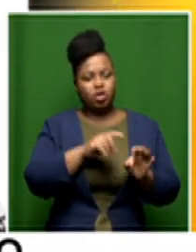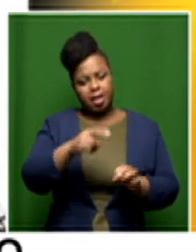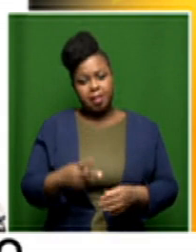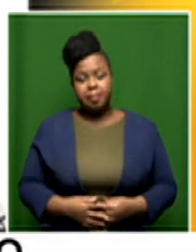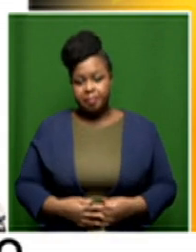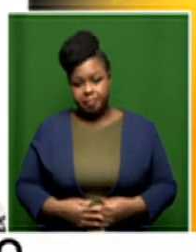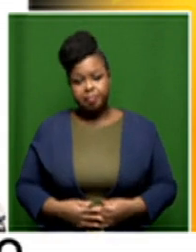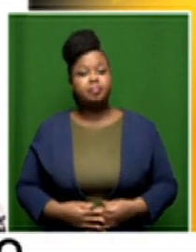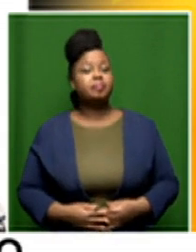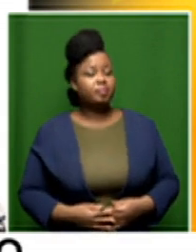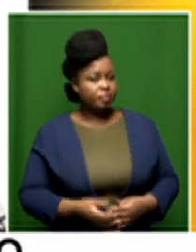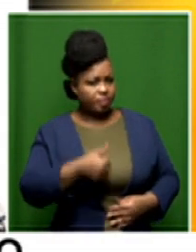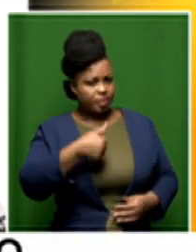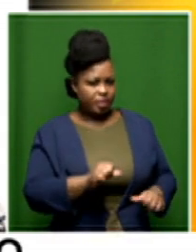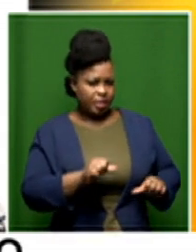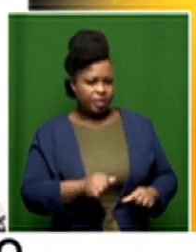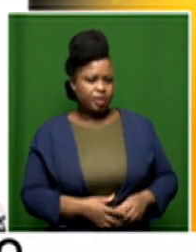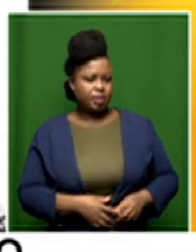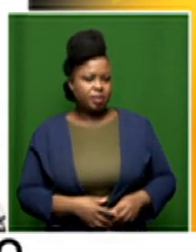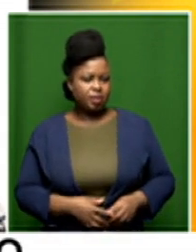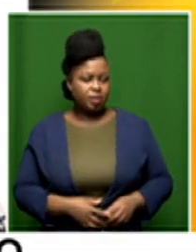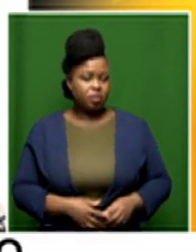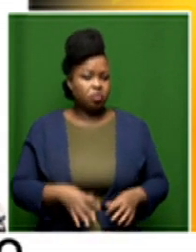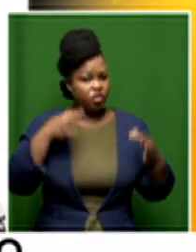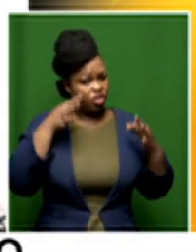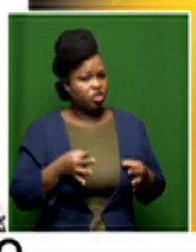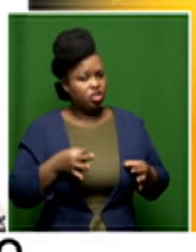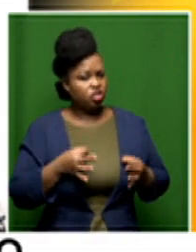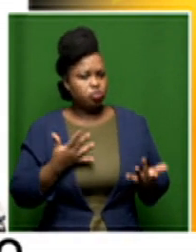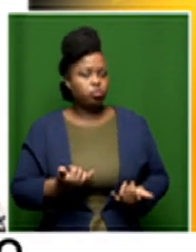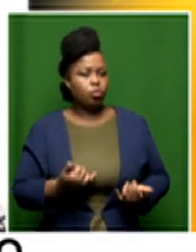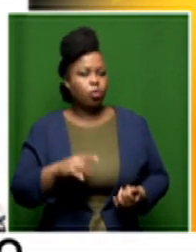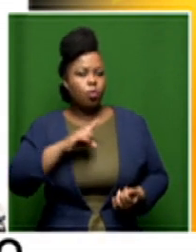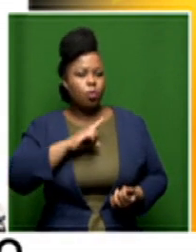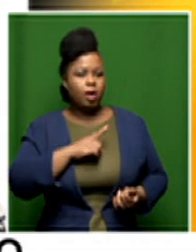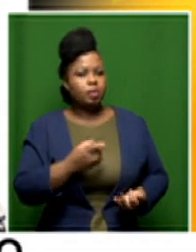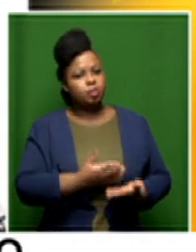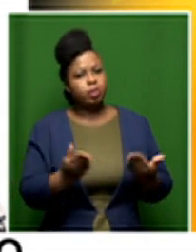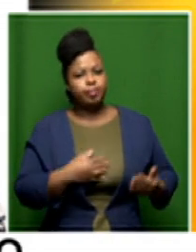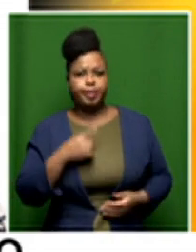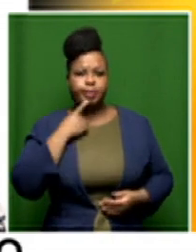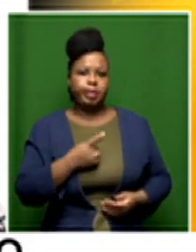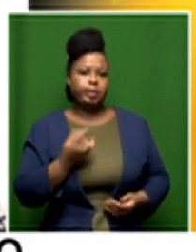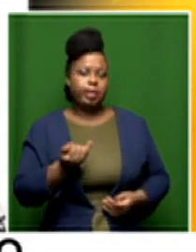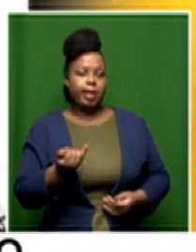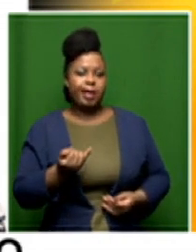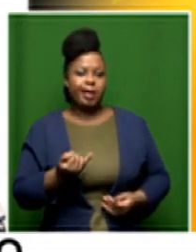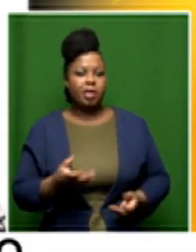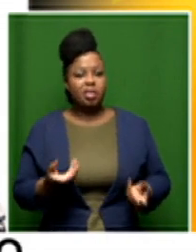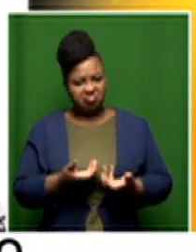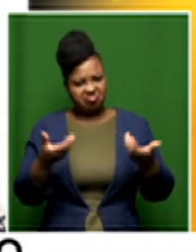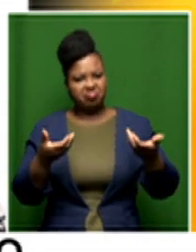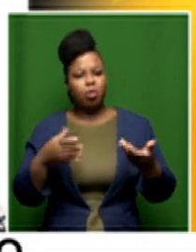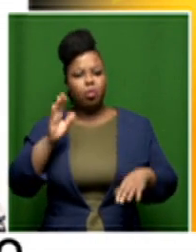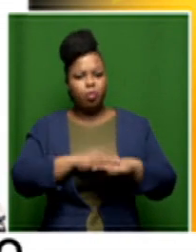and that leads us to this whole decision. And, you know, some have called this more of a factional move